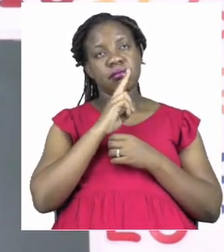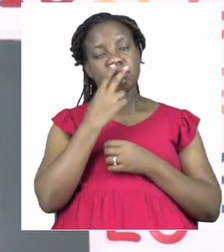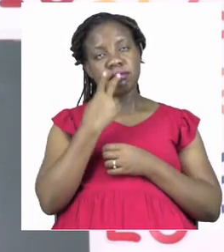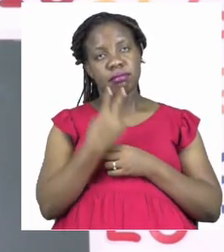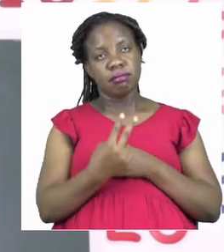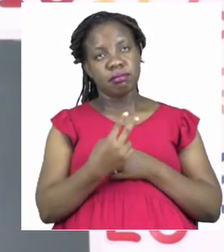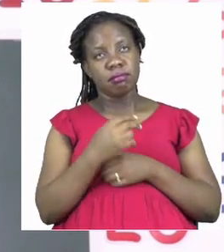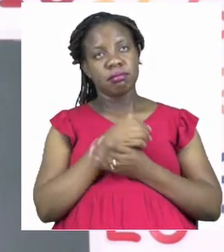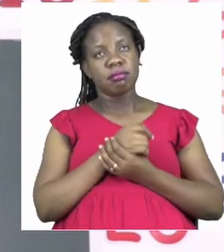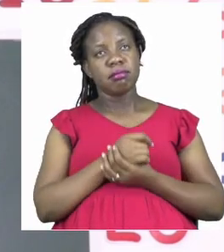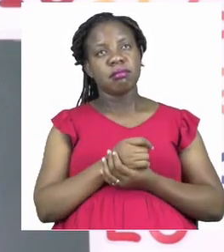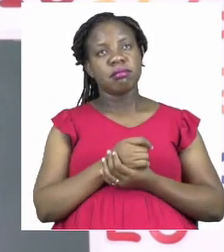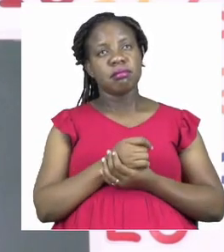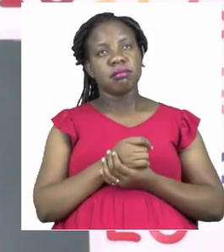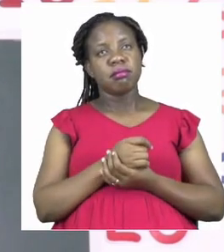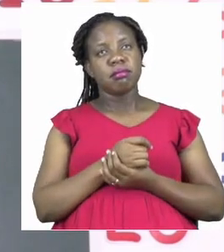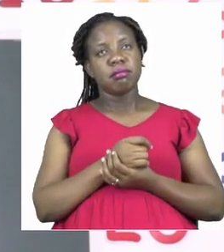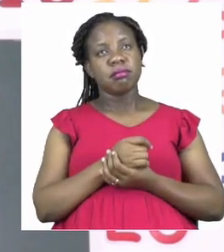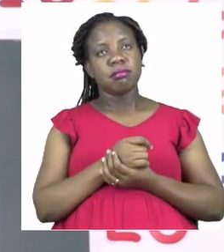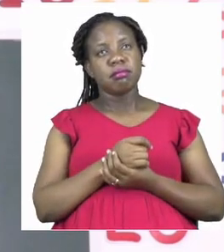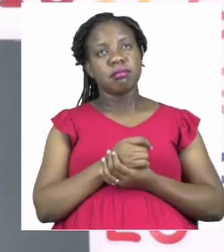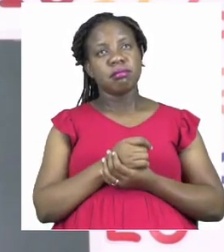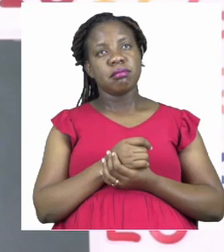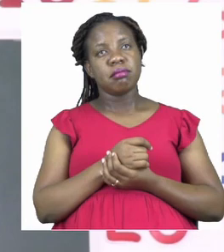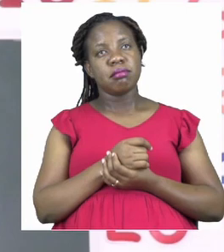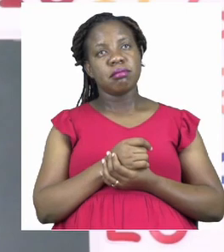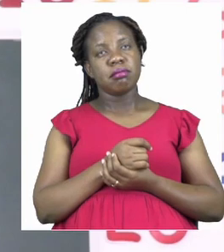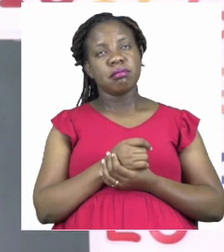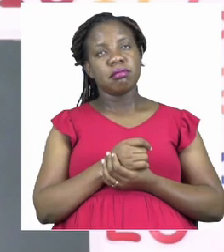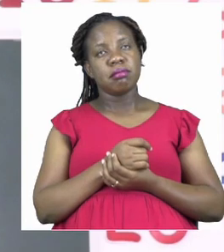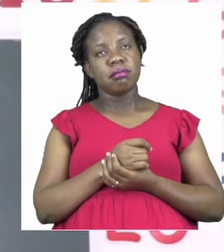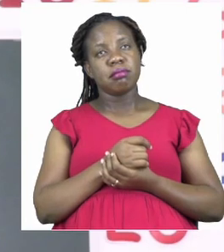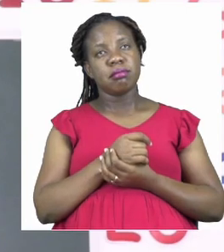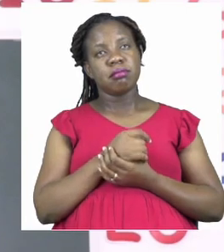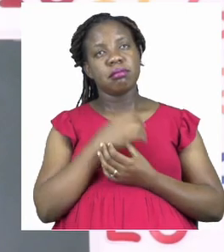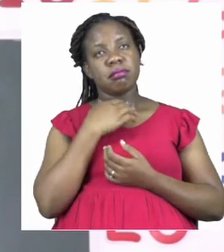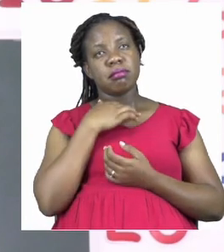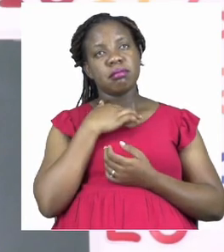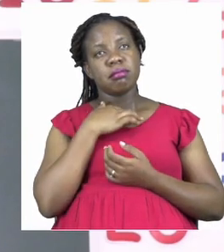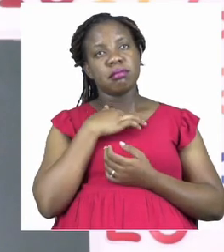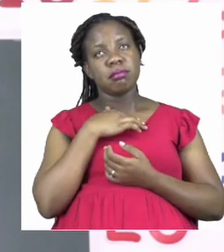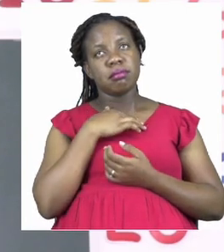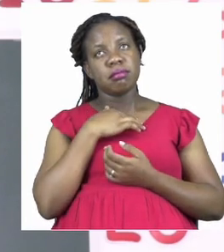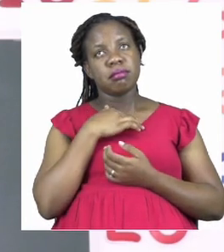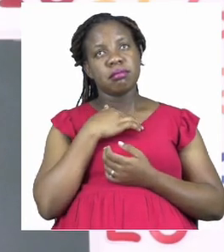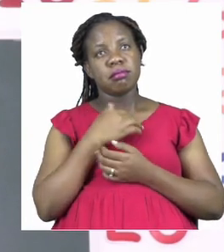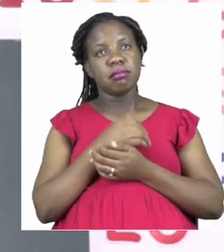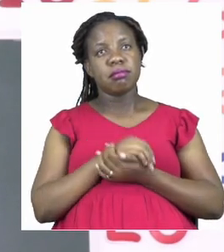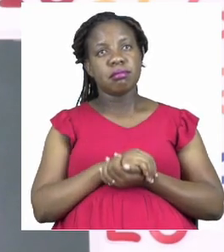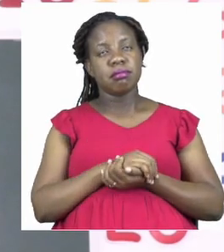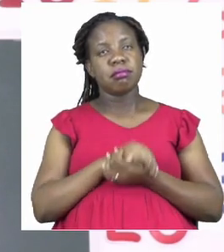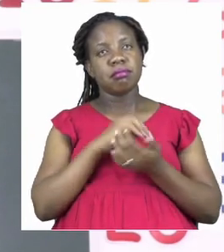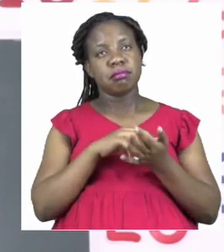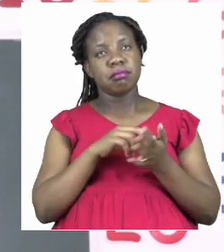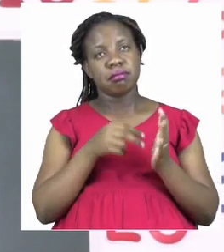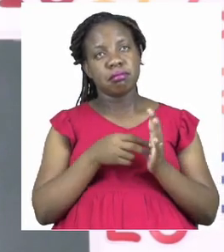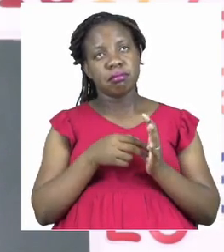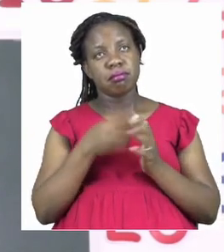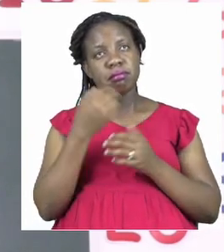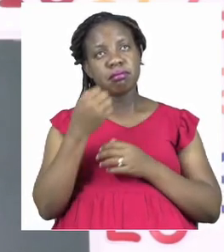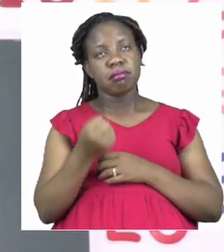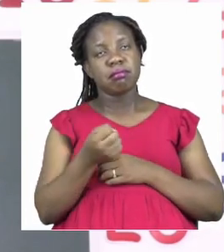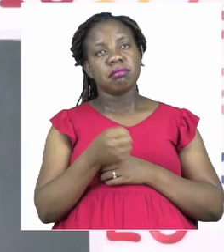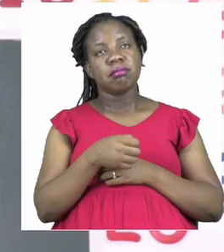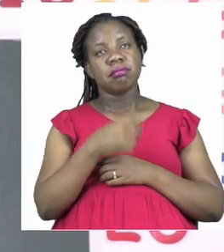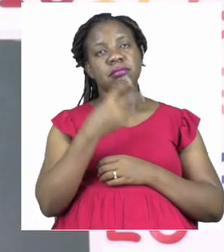our 15 plus the 10 cents, that means that we have 25 cents. Now